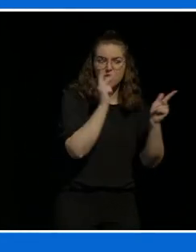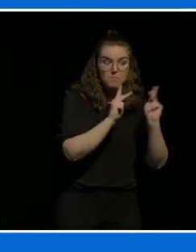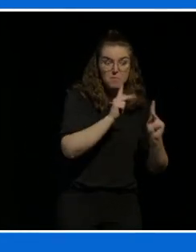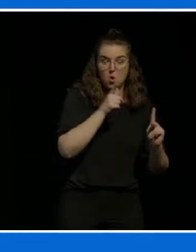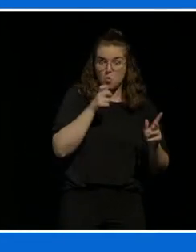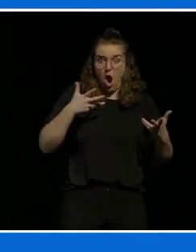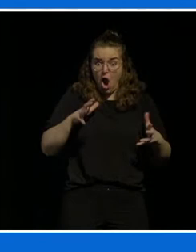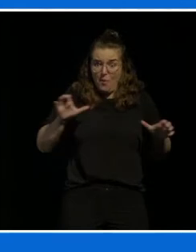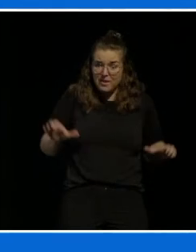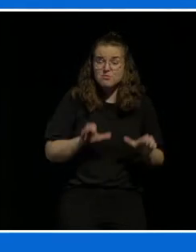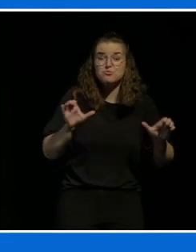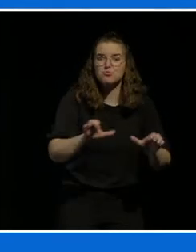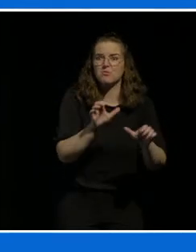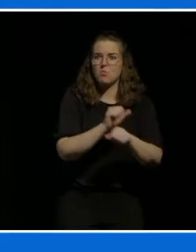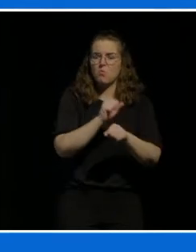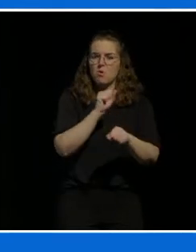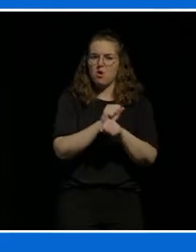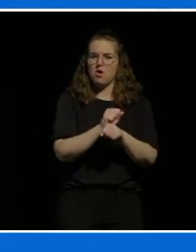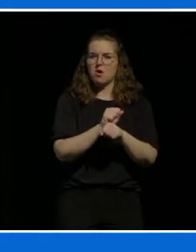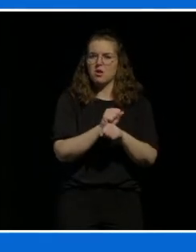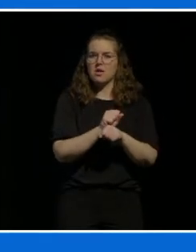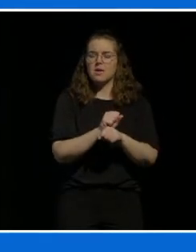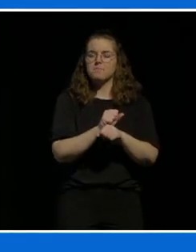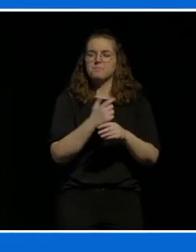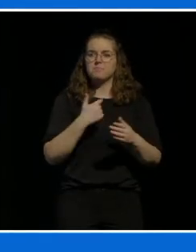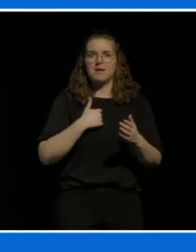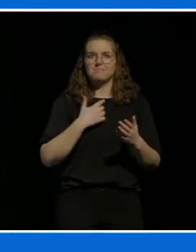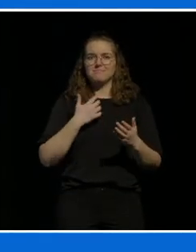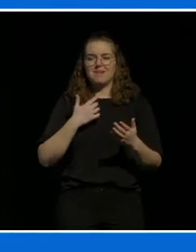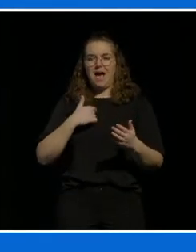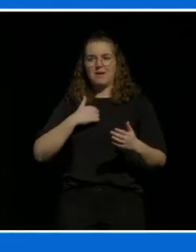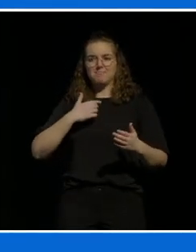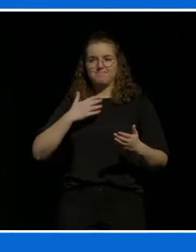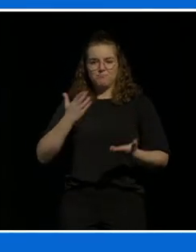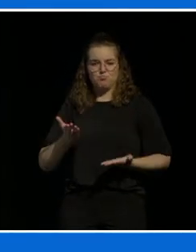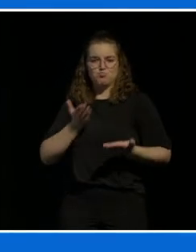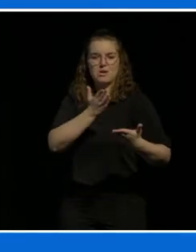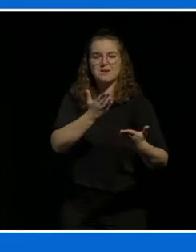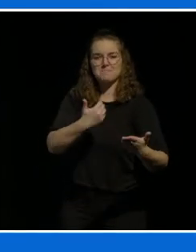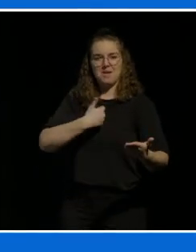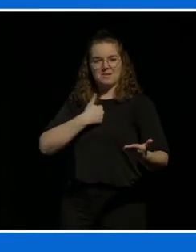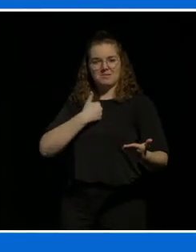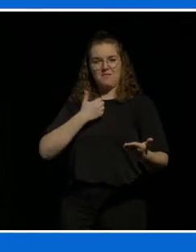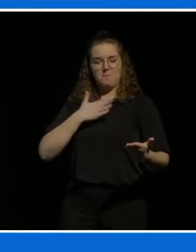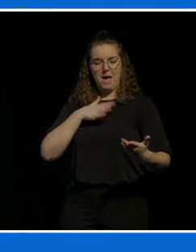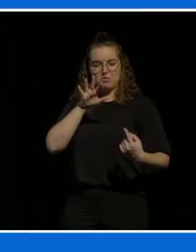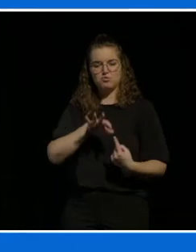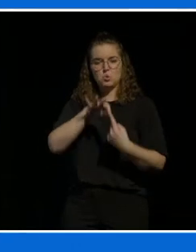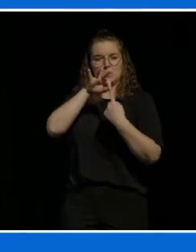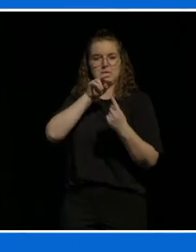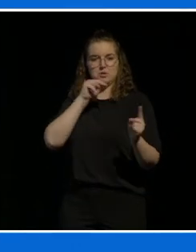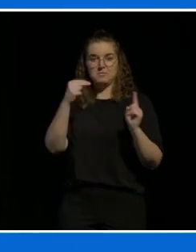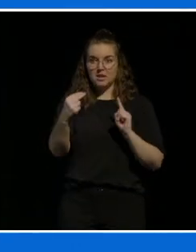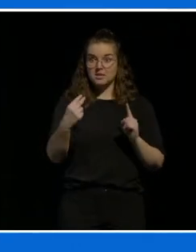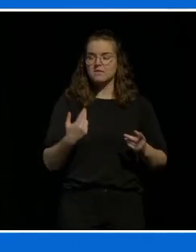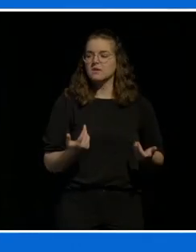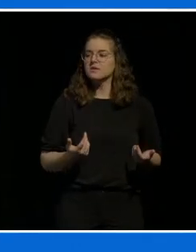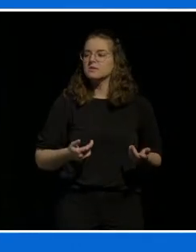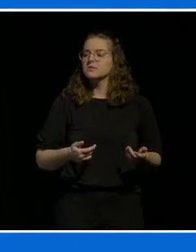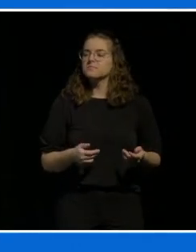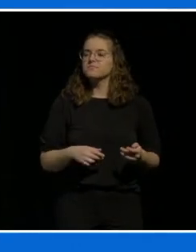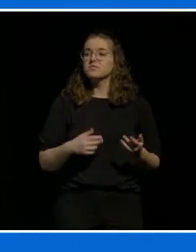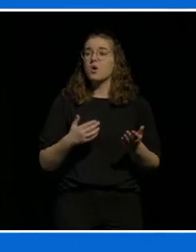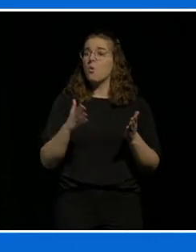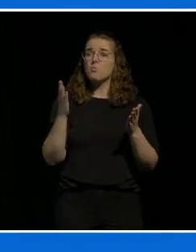but bringing my kind of unique lens to it, using social media to it. So that's what I would suggest for everyone here, is when you start getting plugged into whatever